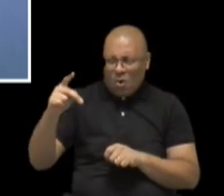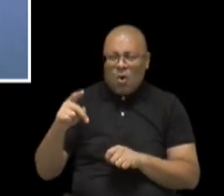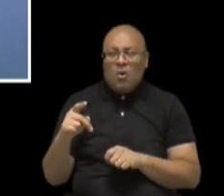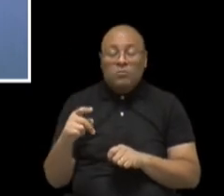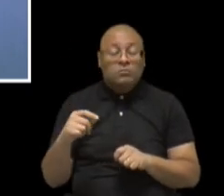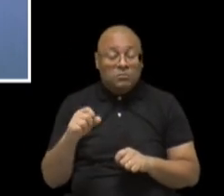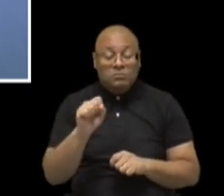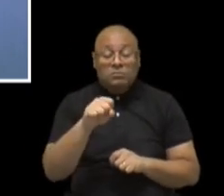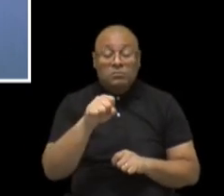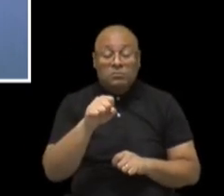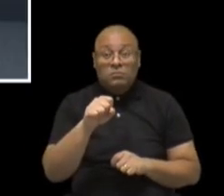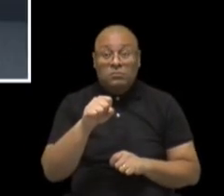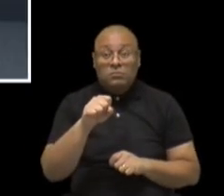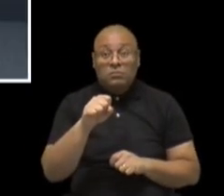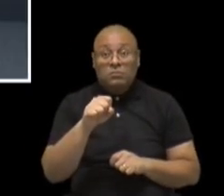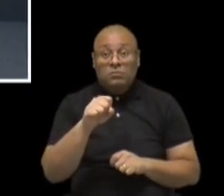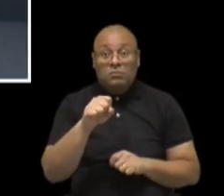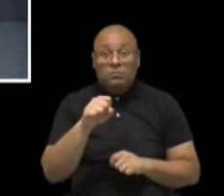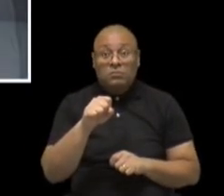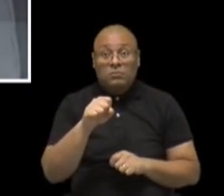by yourself? No,